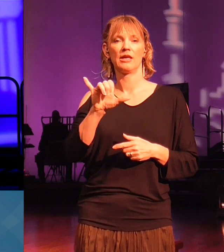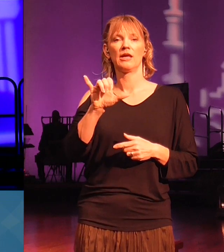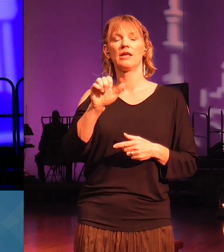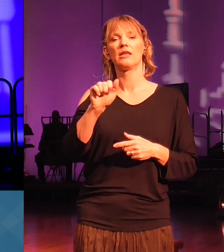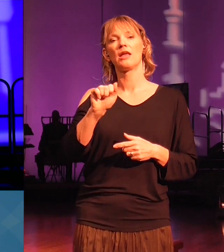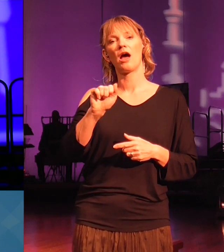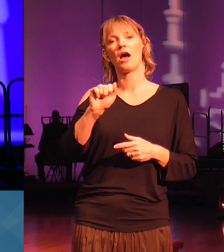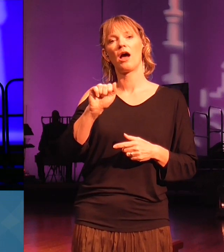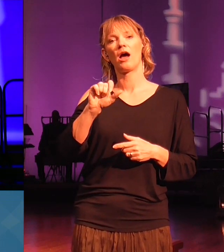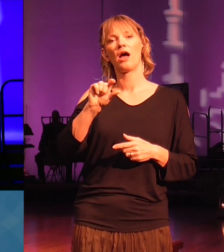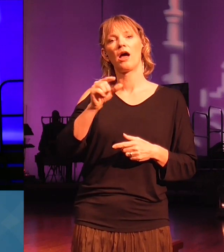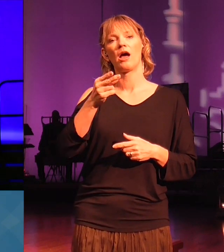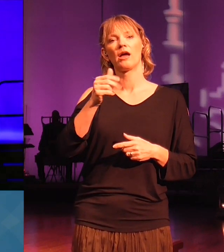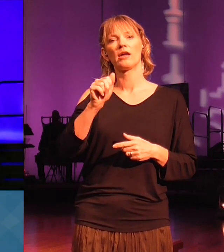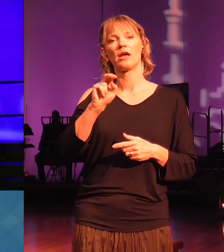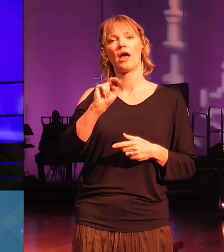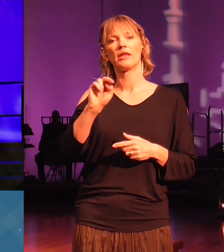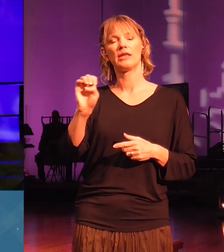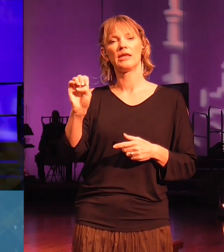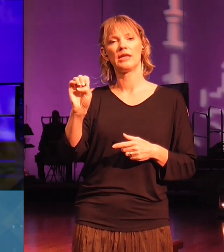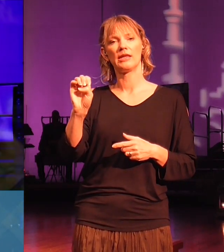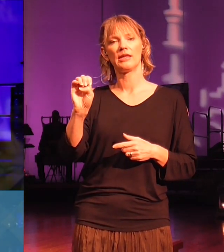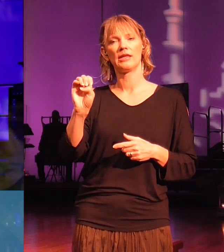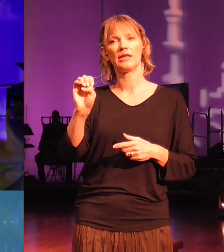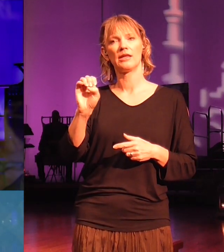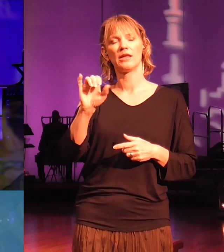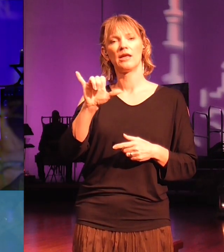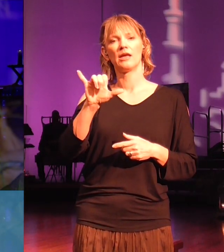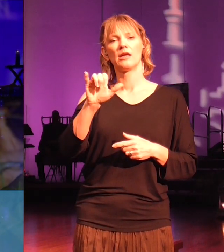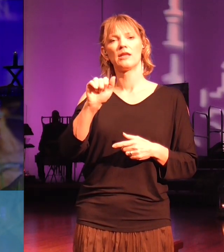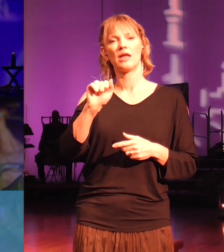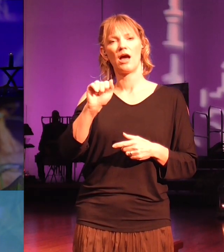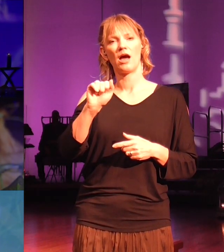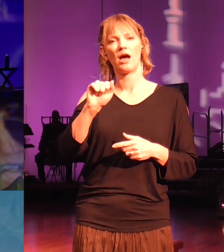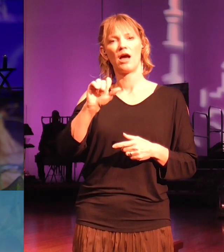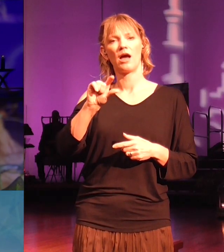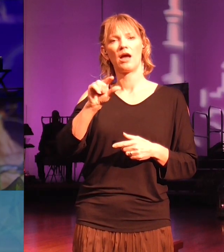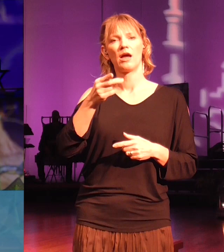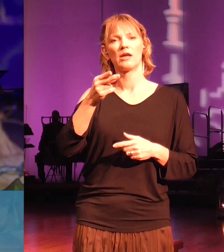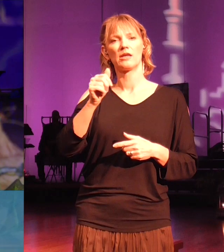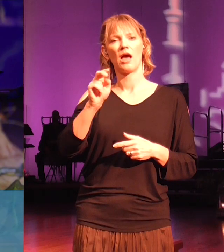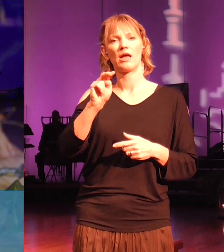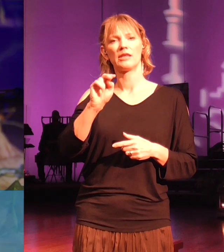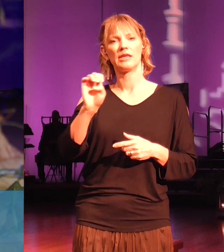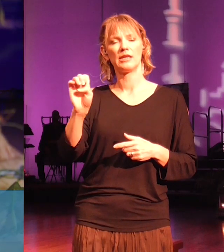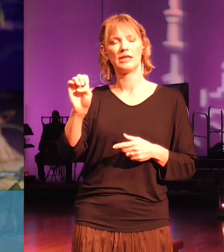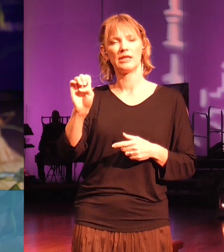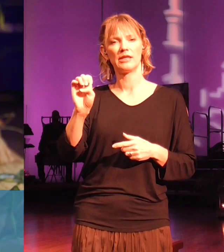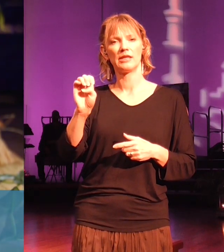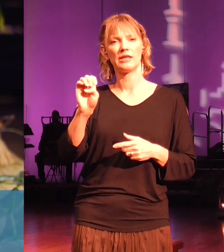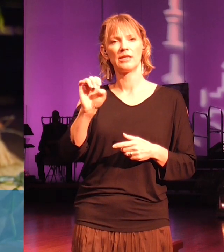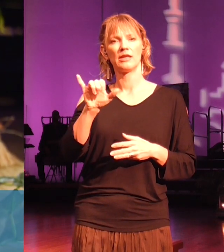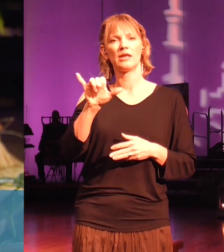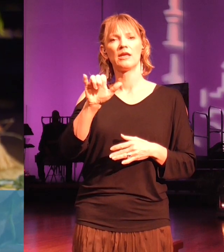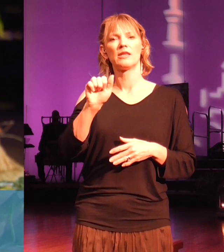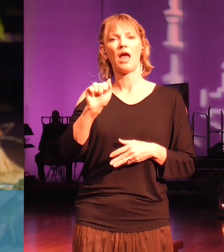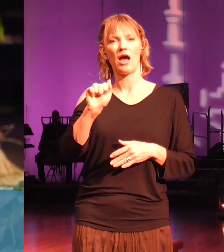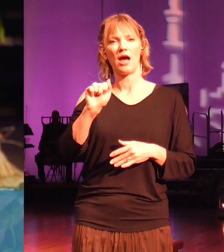Ya Ghani, Ya Ghani,